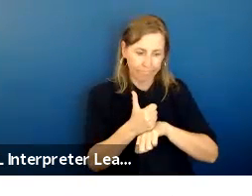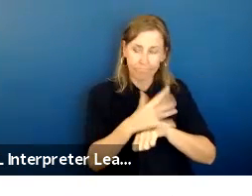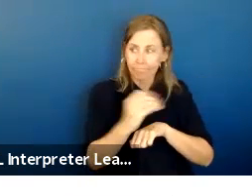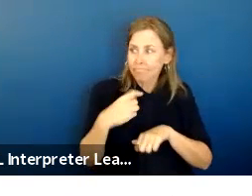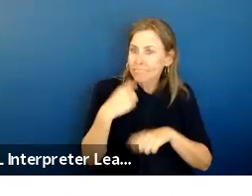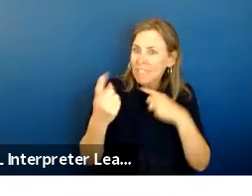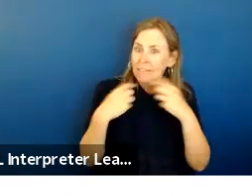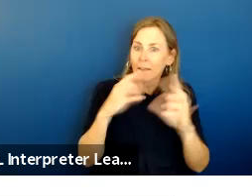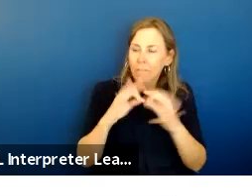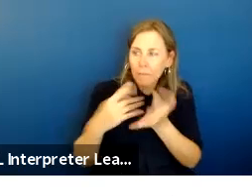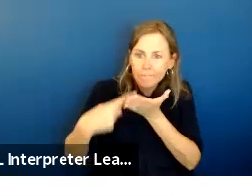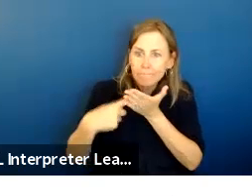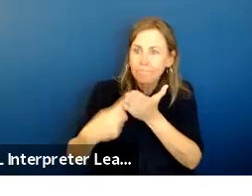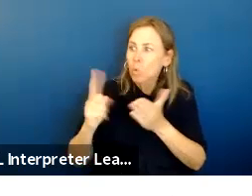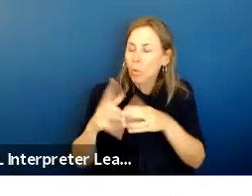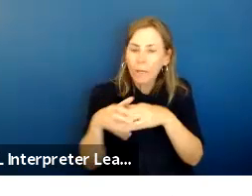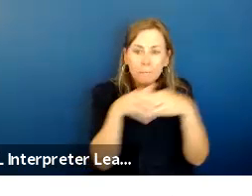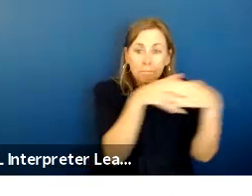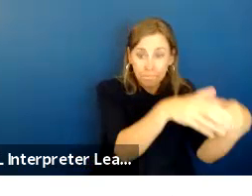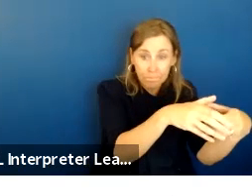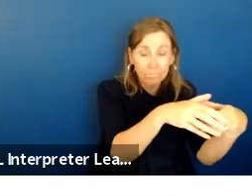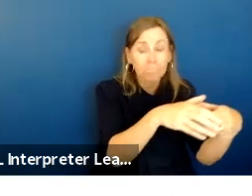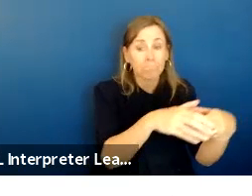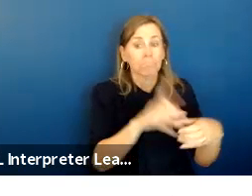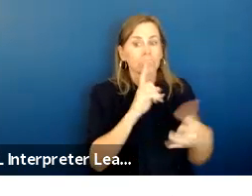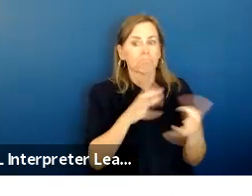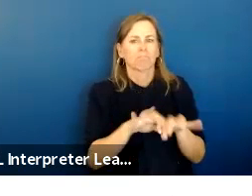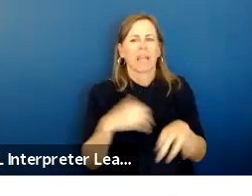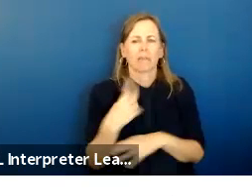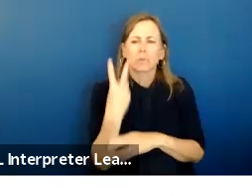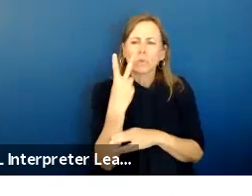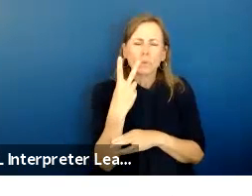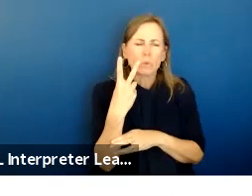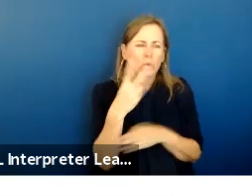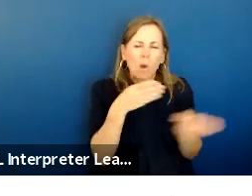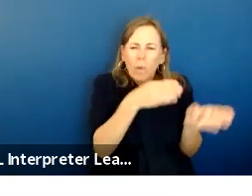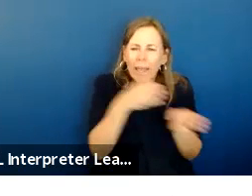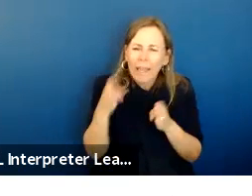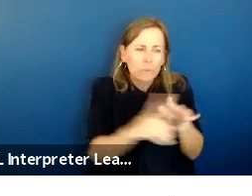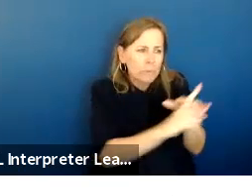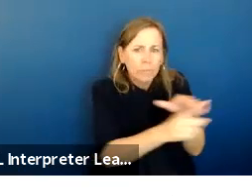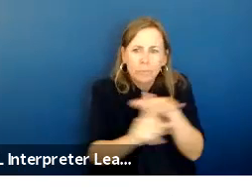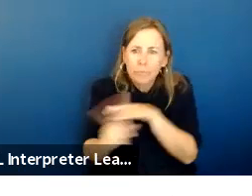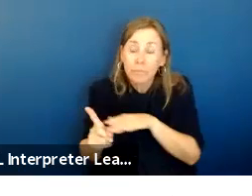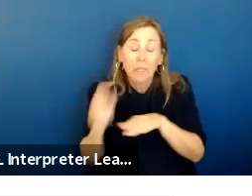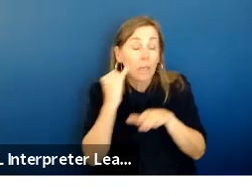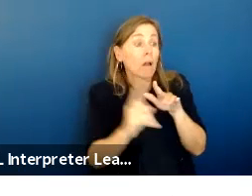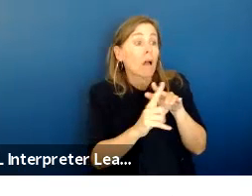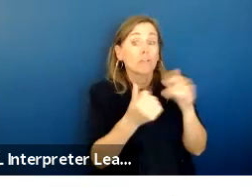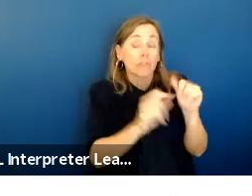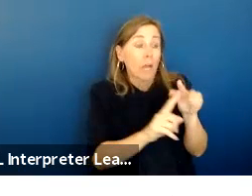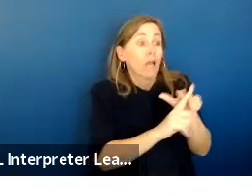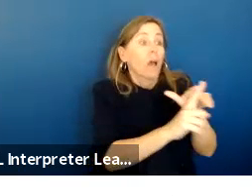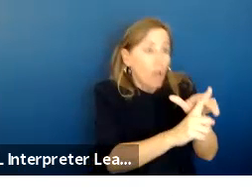it. Ideally, you'll have at least 2 different evacuation routes in case one is blocked. If you do run into roads that are inundated